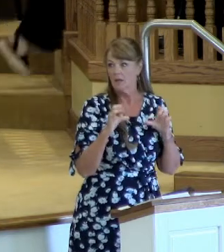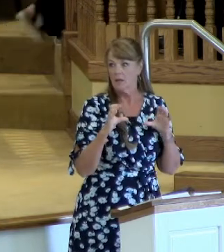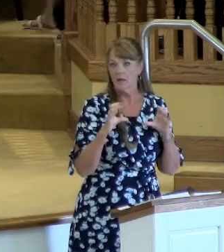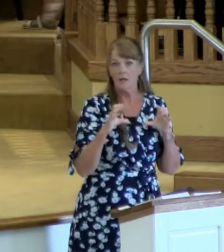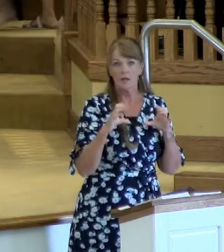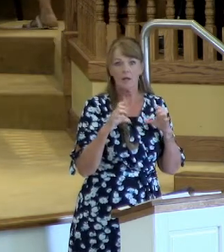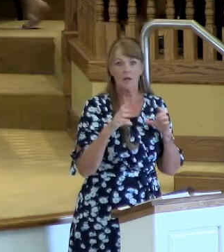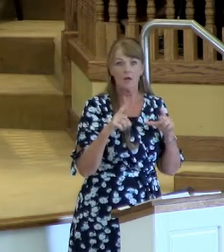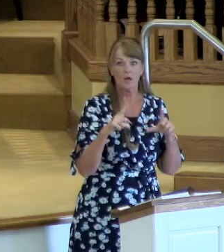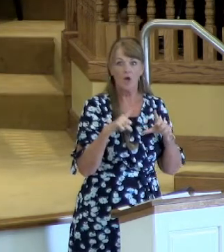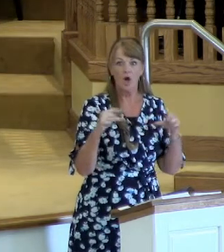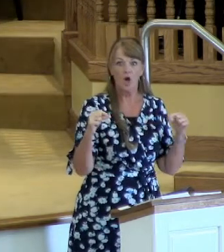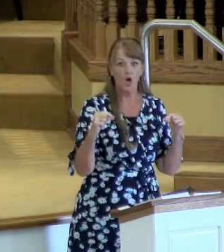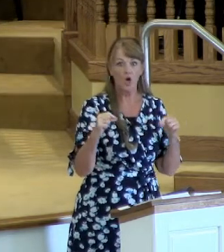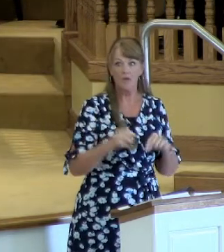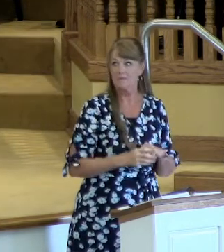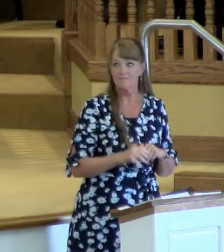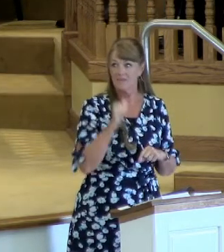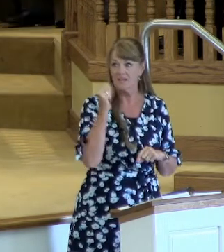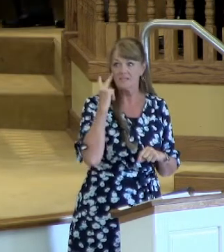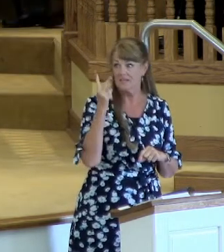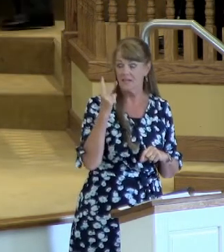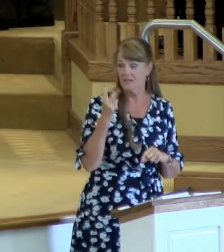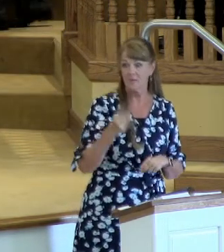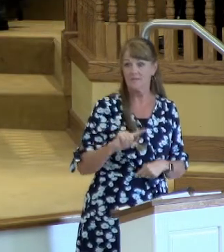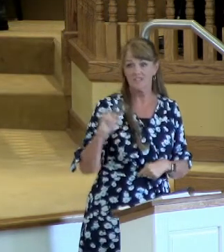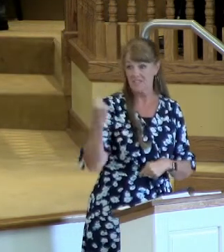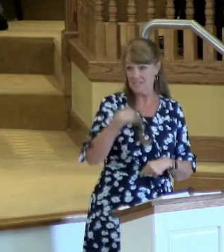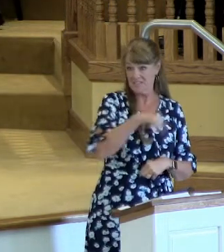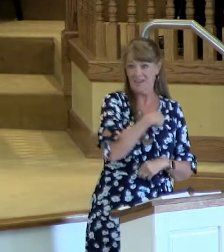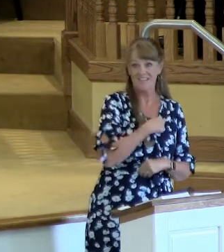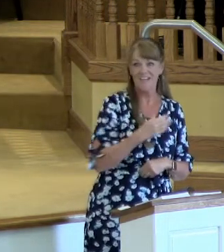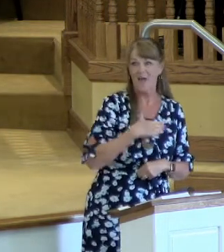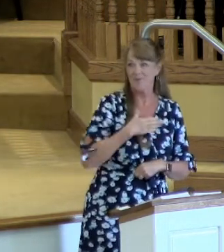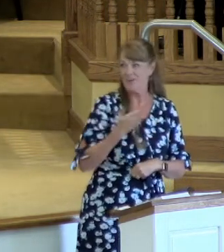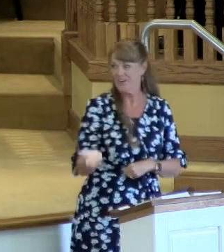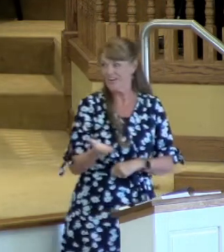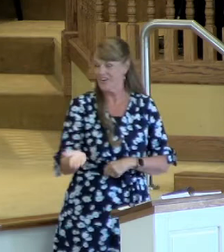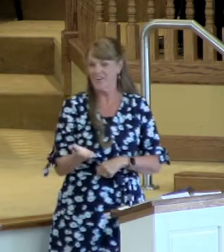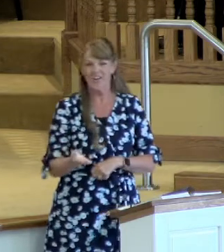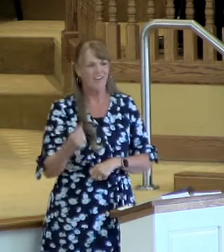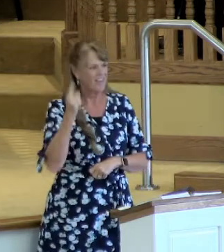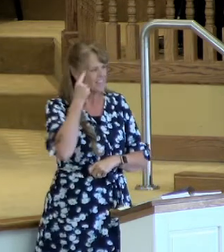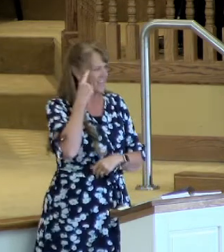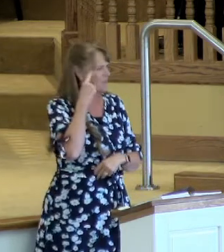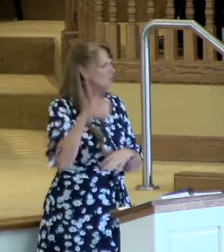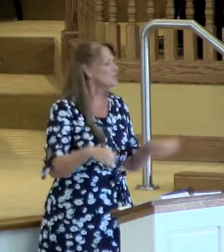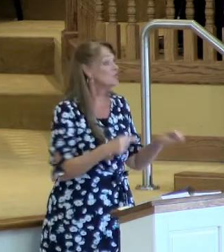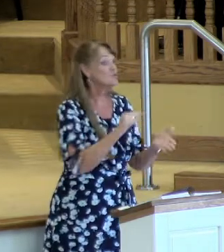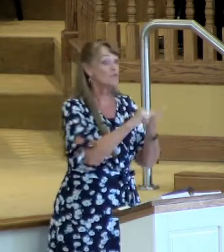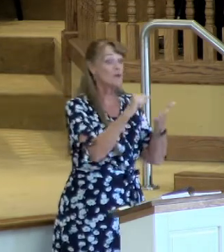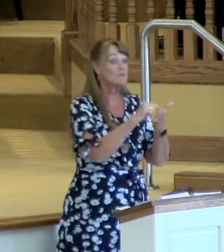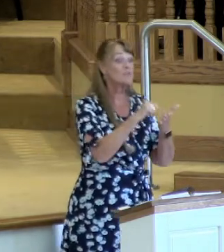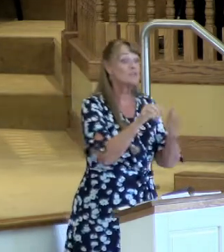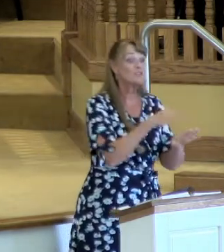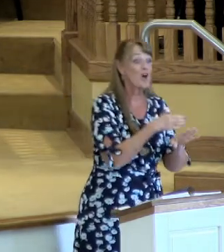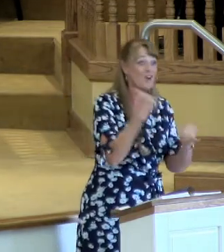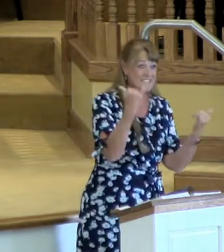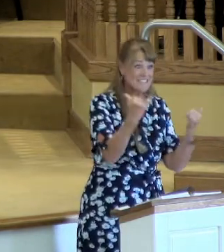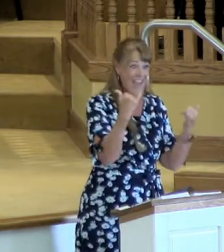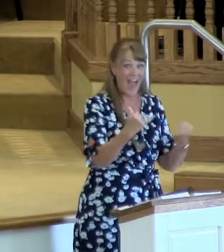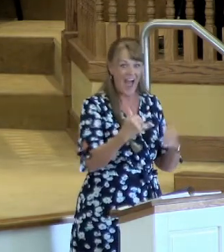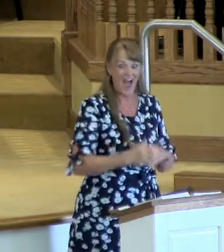I don't see any here tonight, so it looks like it's just us. So glad you all are here. I think at this time we're going to go and do some scripture songs right now. So we're